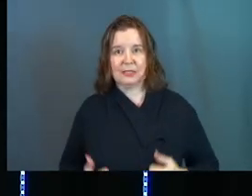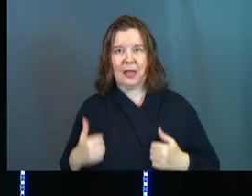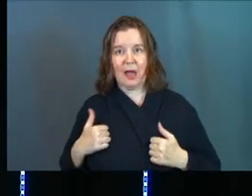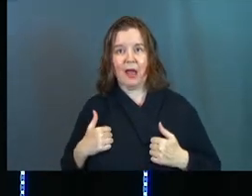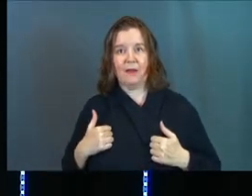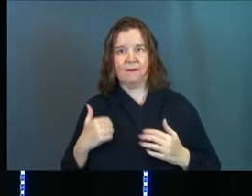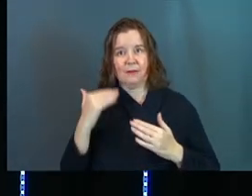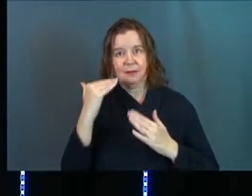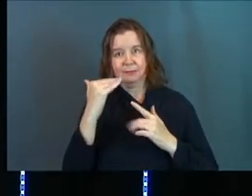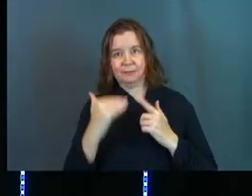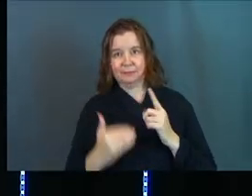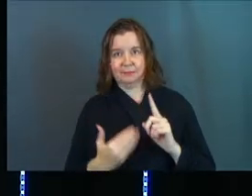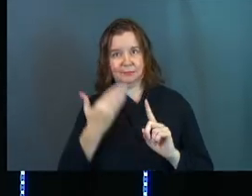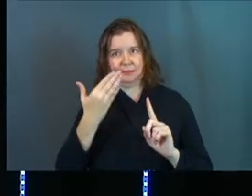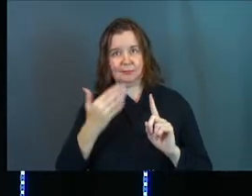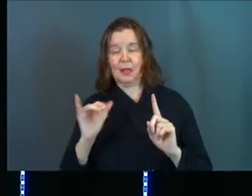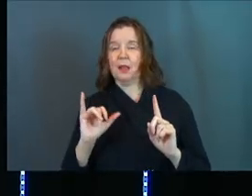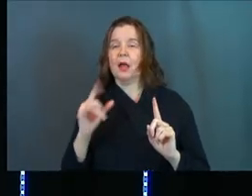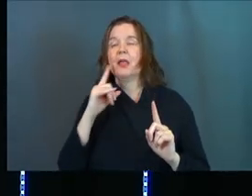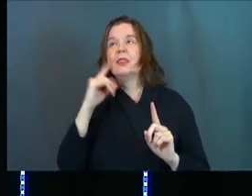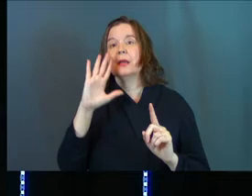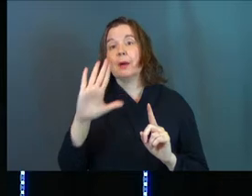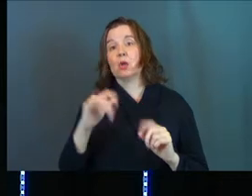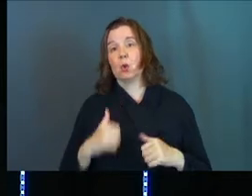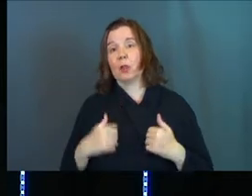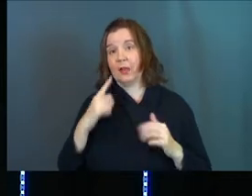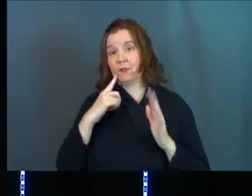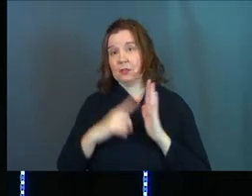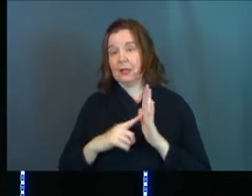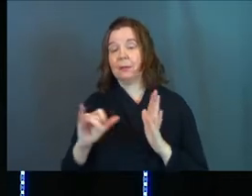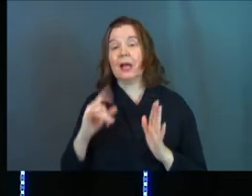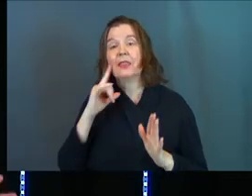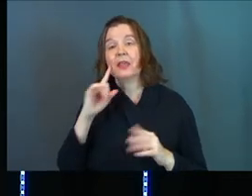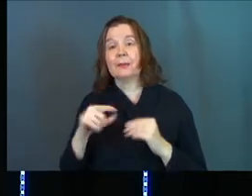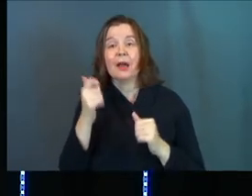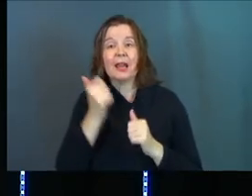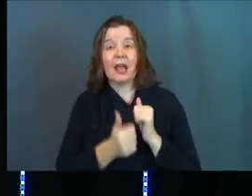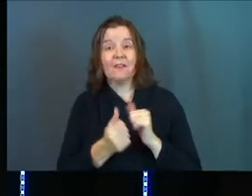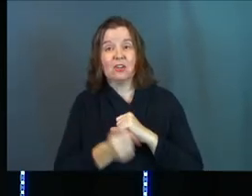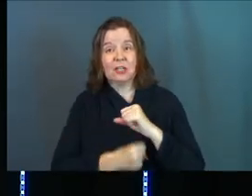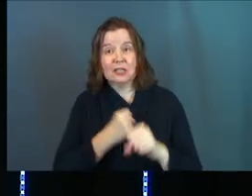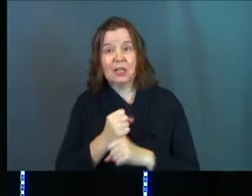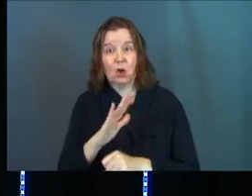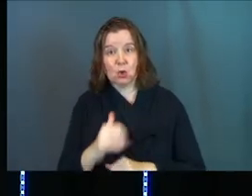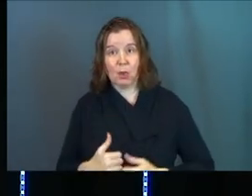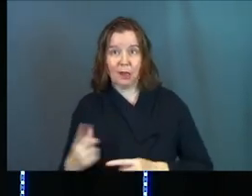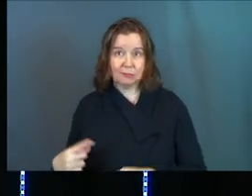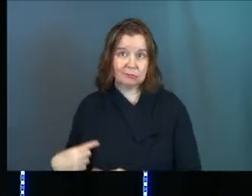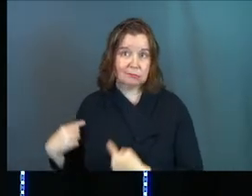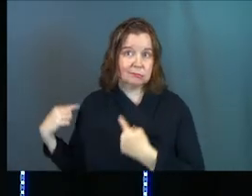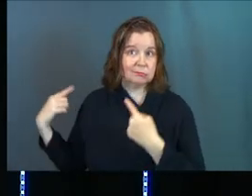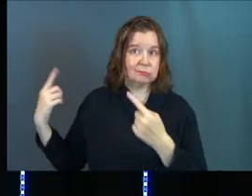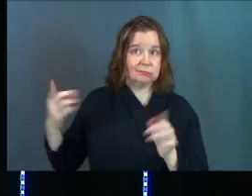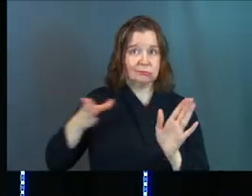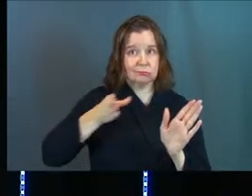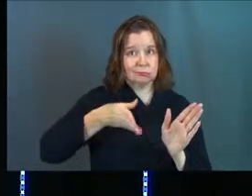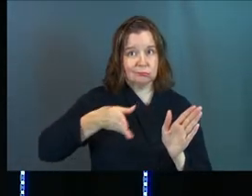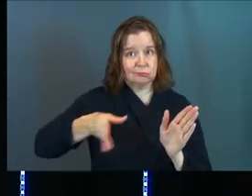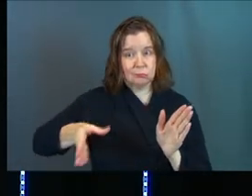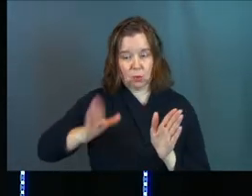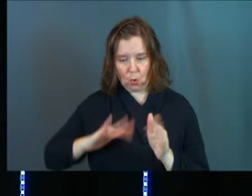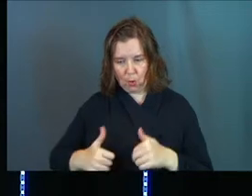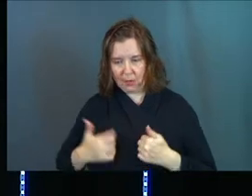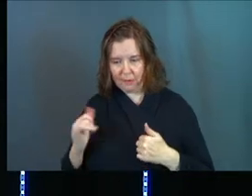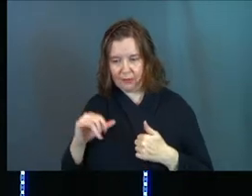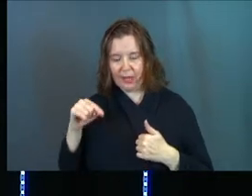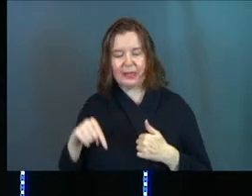his life. Like, think about your life for a second. Like, think about every single year in your life, every single decade. And it's like, what if